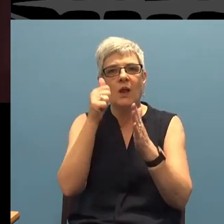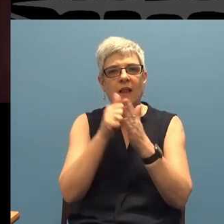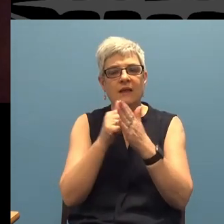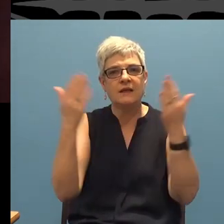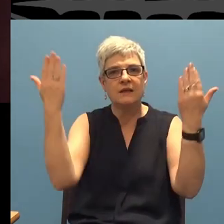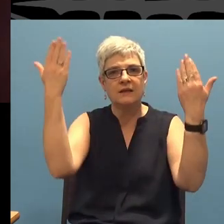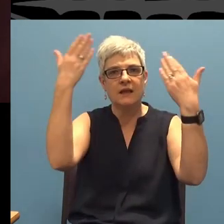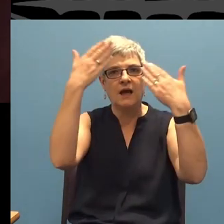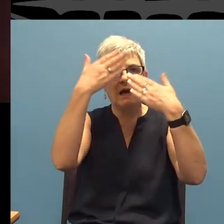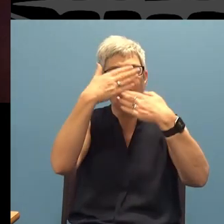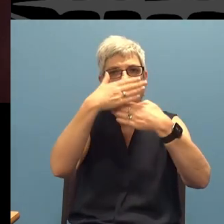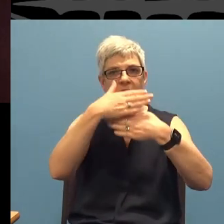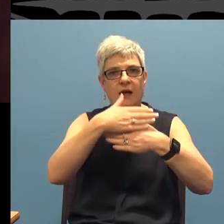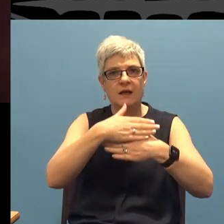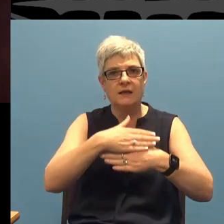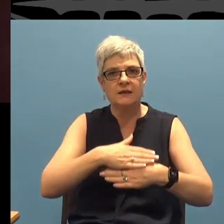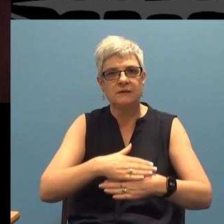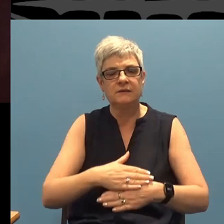holy